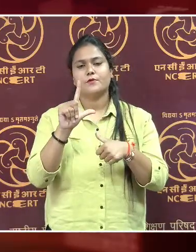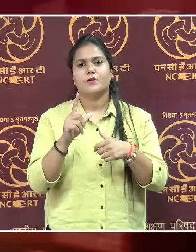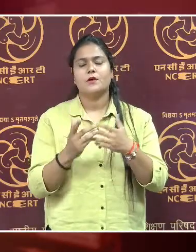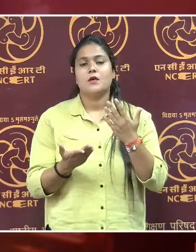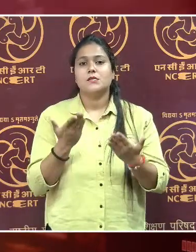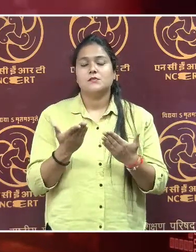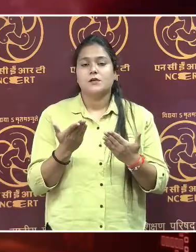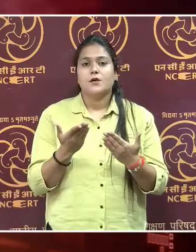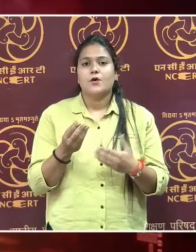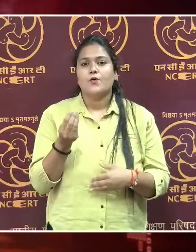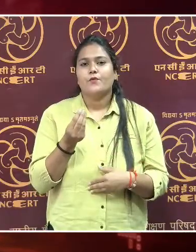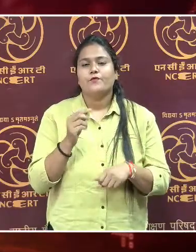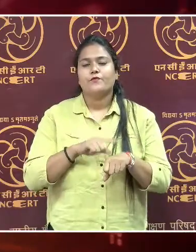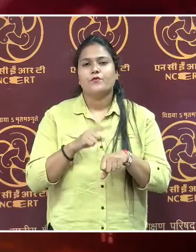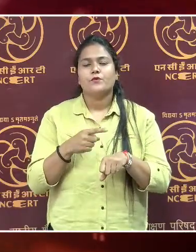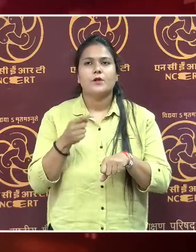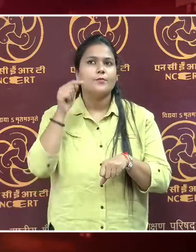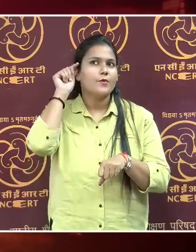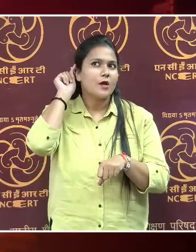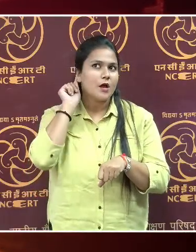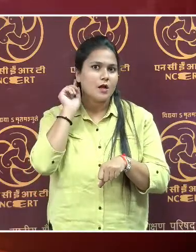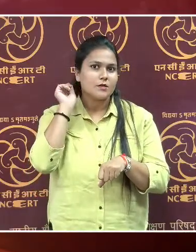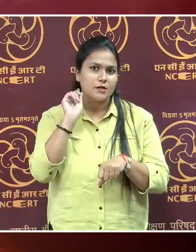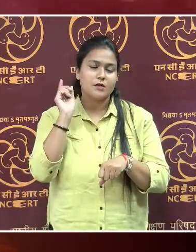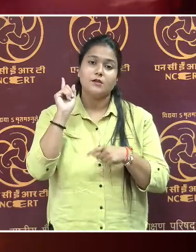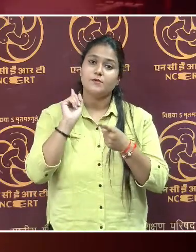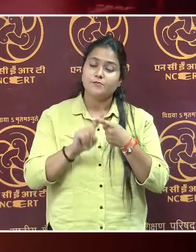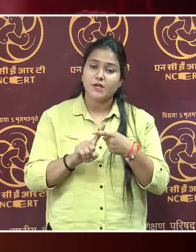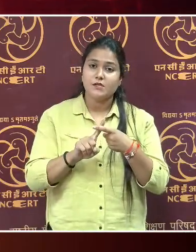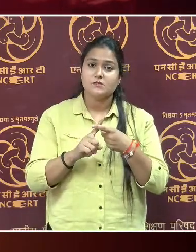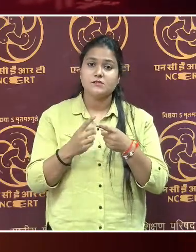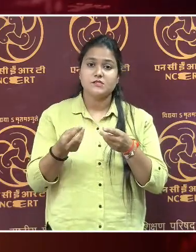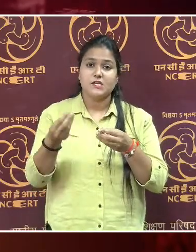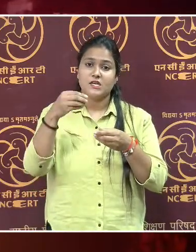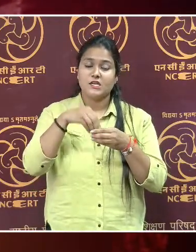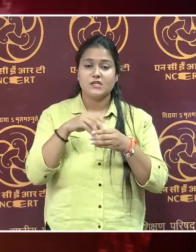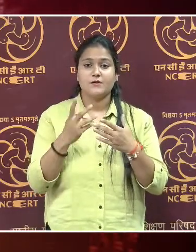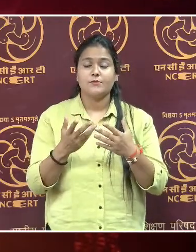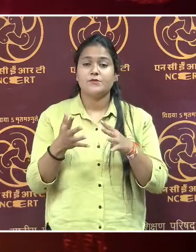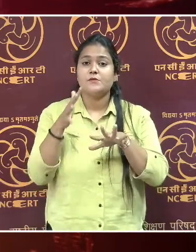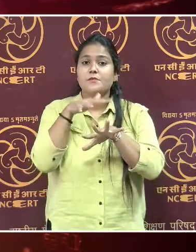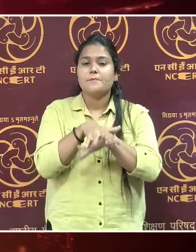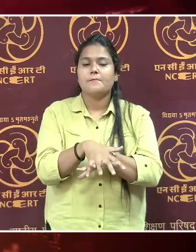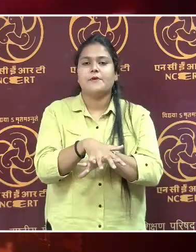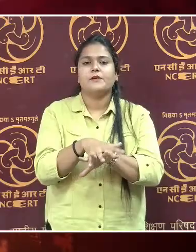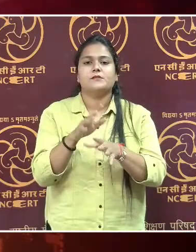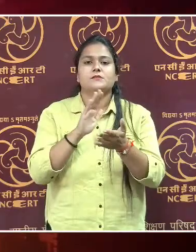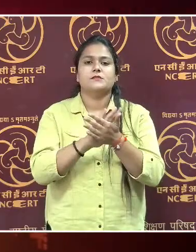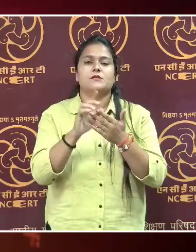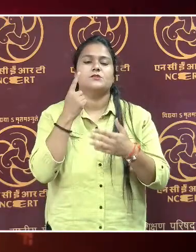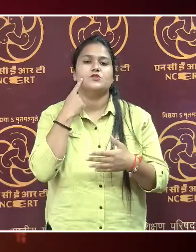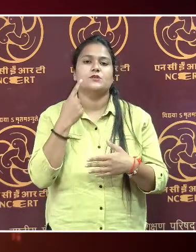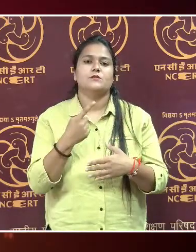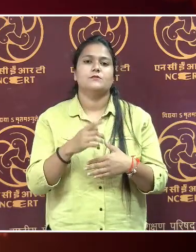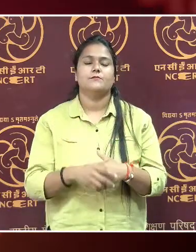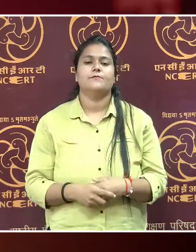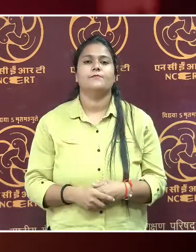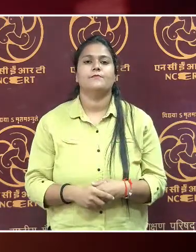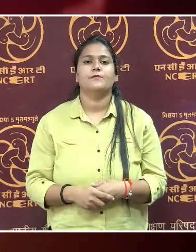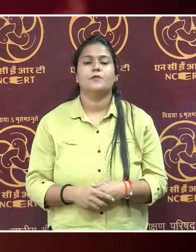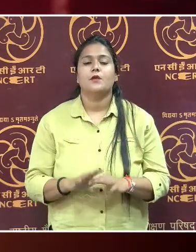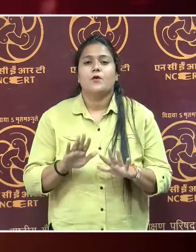They will have external problems also. They will have problems in the internal ear also, that we called as mixed hearing loss. Again, depending upon where the